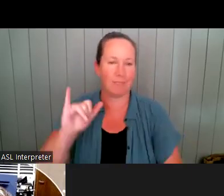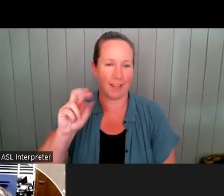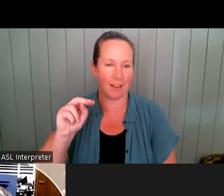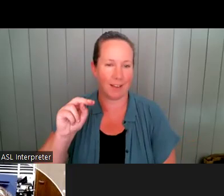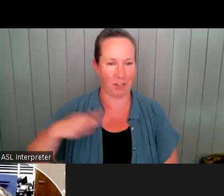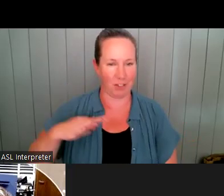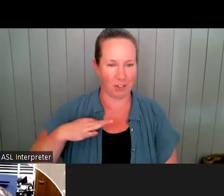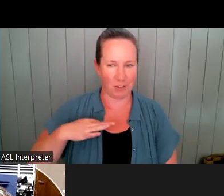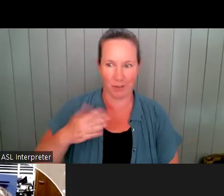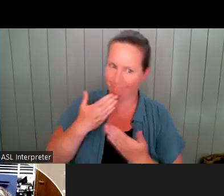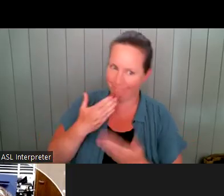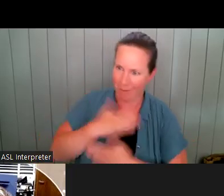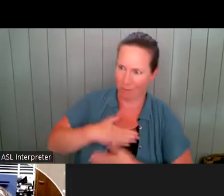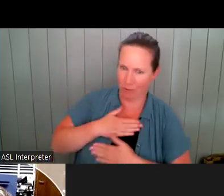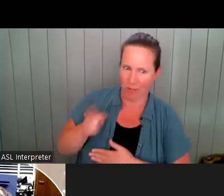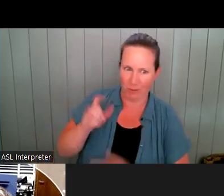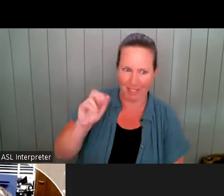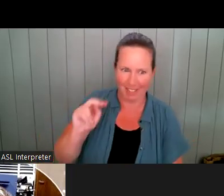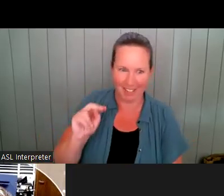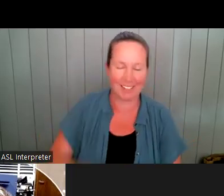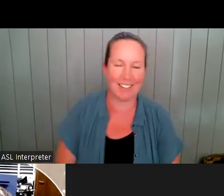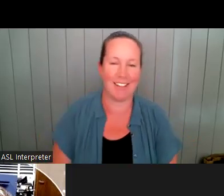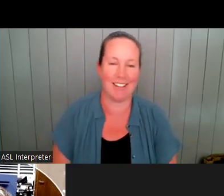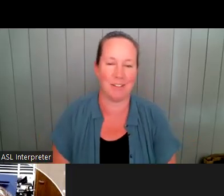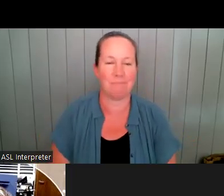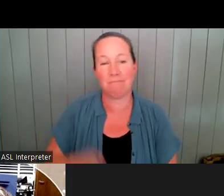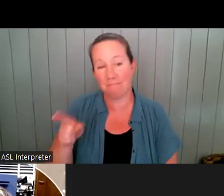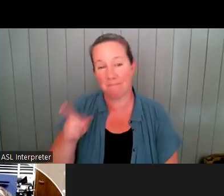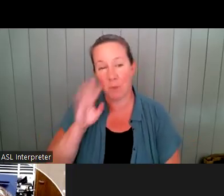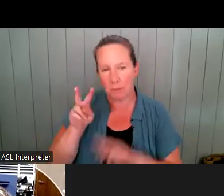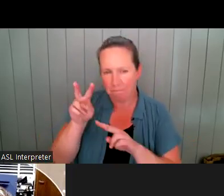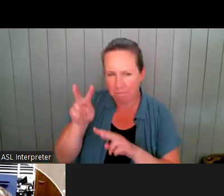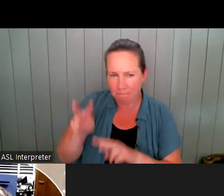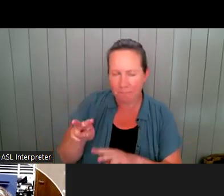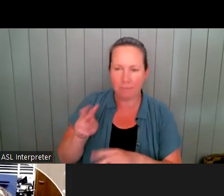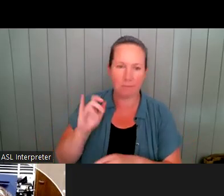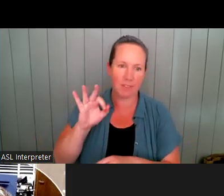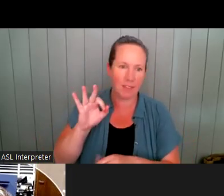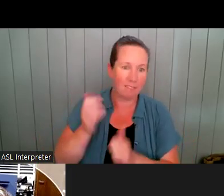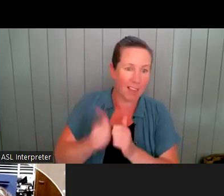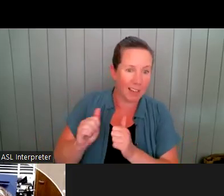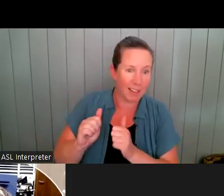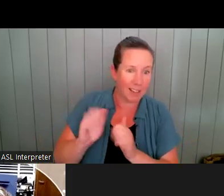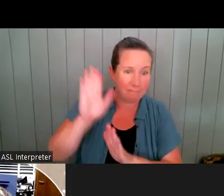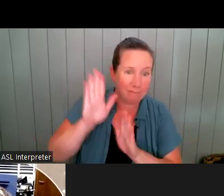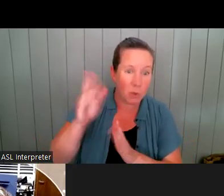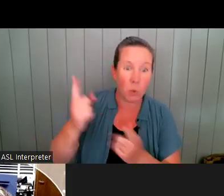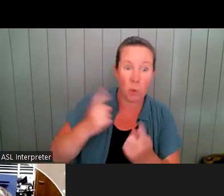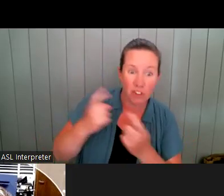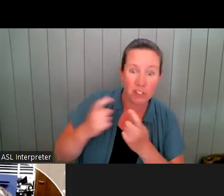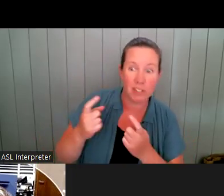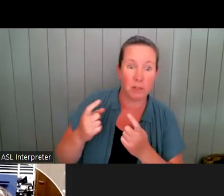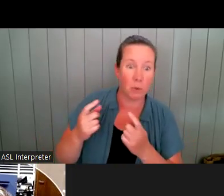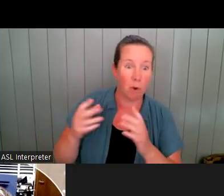really appreciate him doing this. And he will monitor and let us know if there are any questions or statements